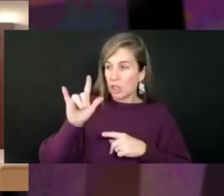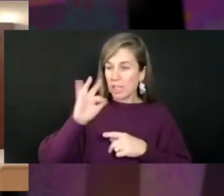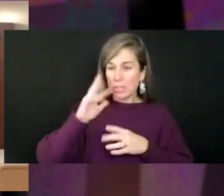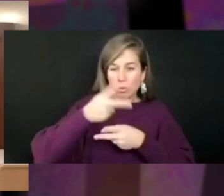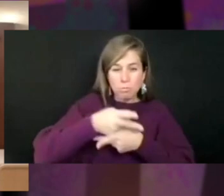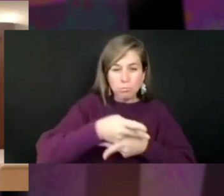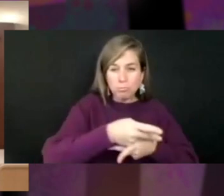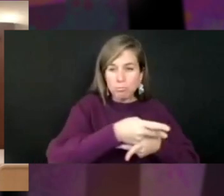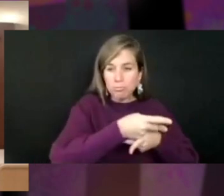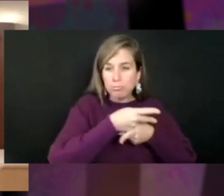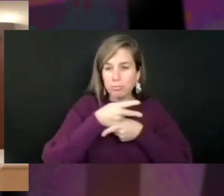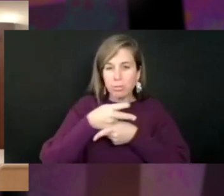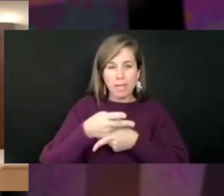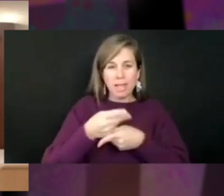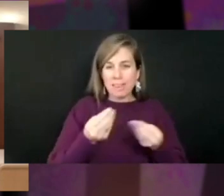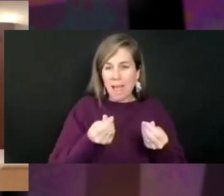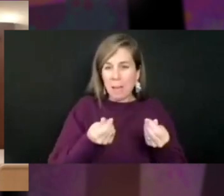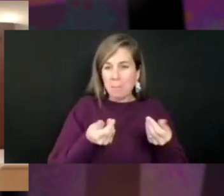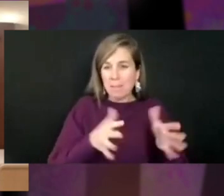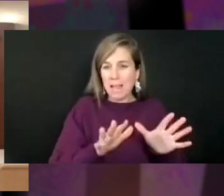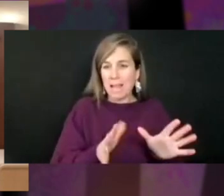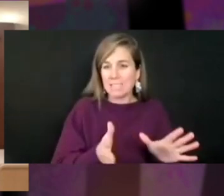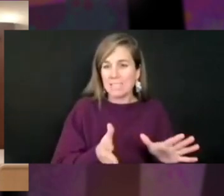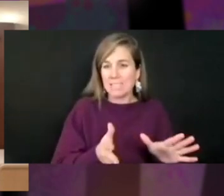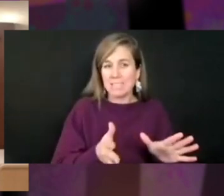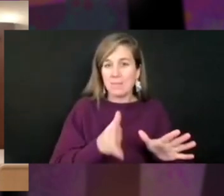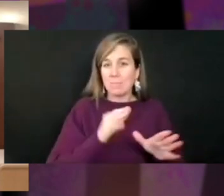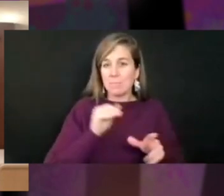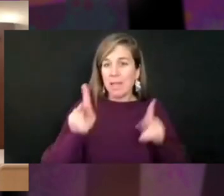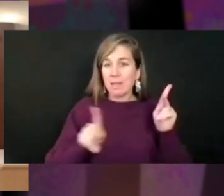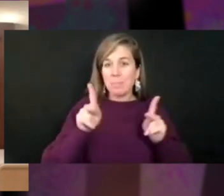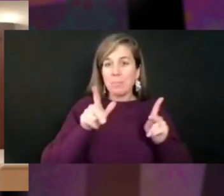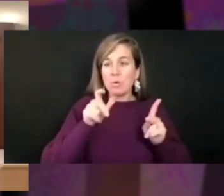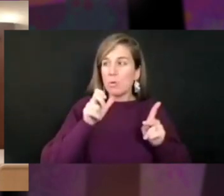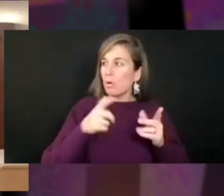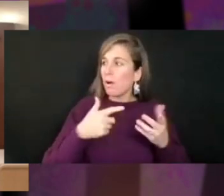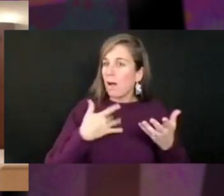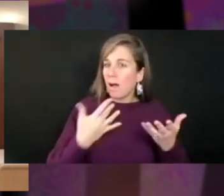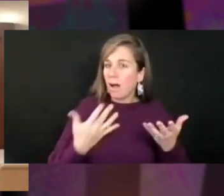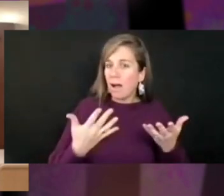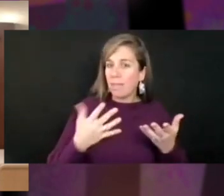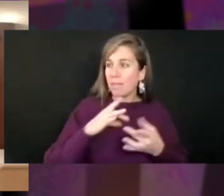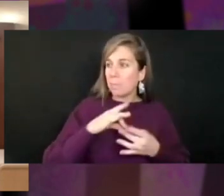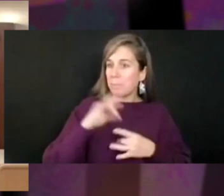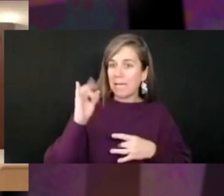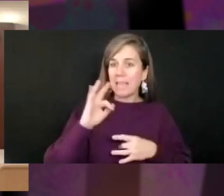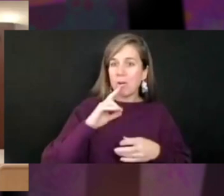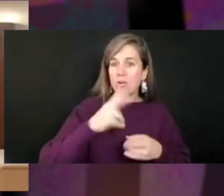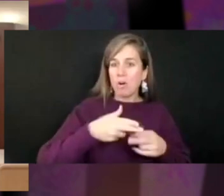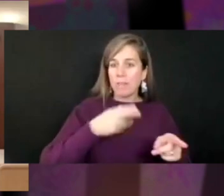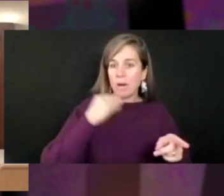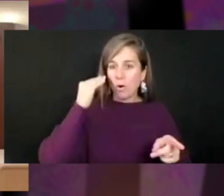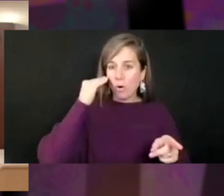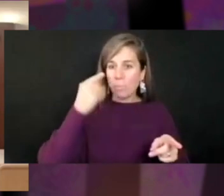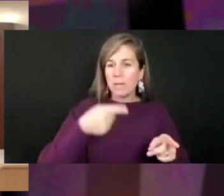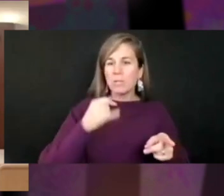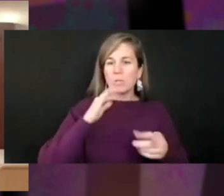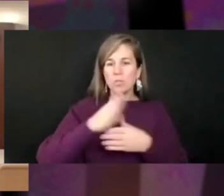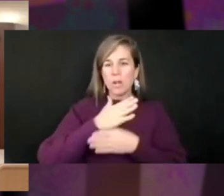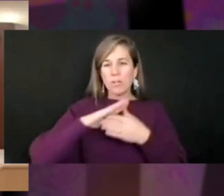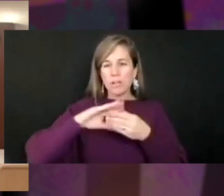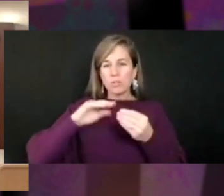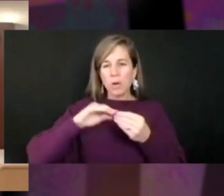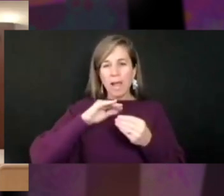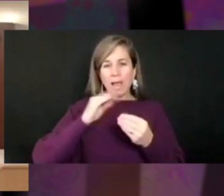that place and the beings that call it home, right? And to share about how even the presence